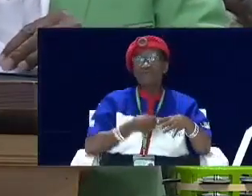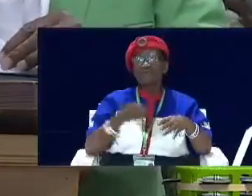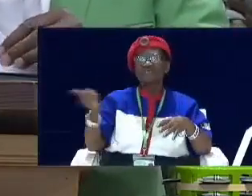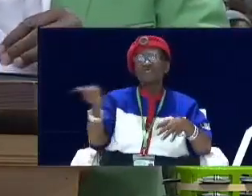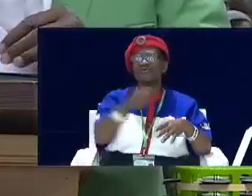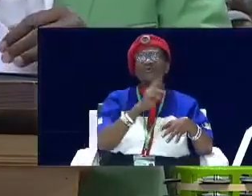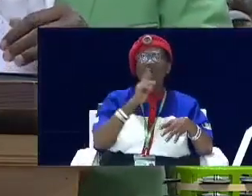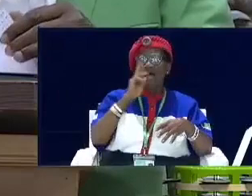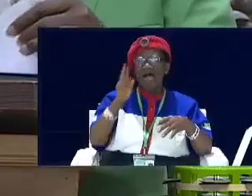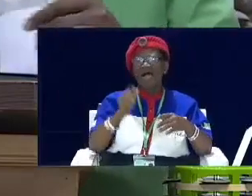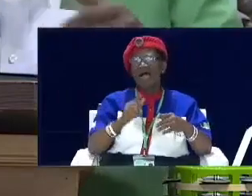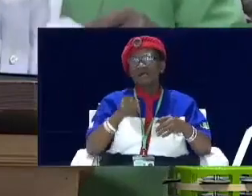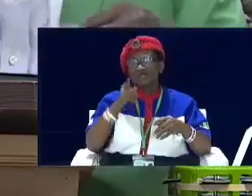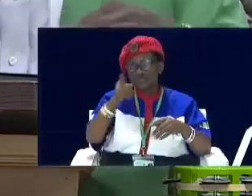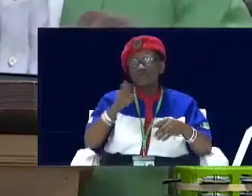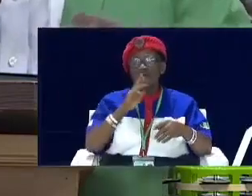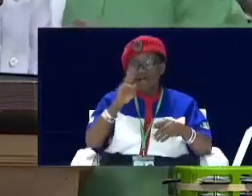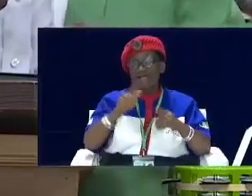Amen.